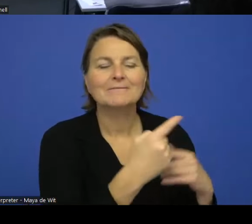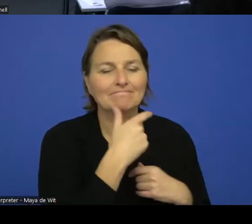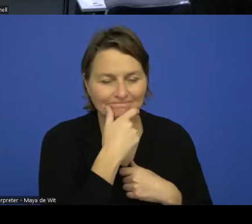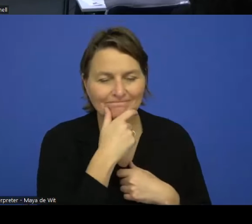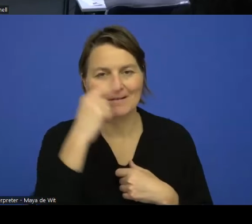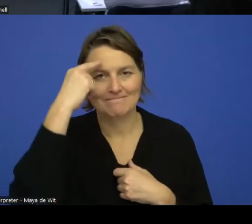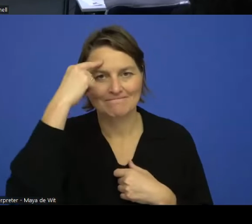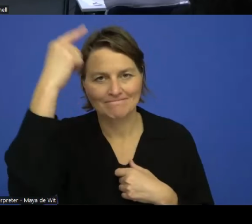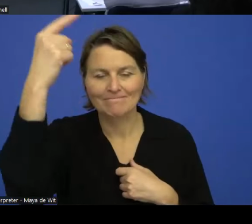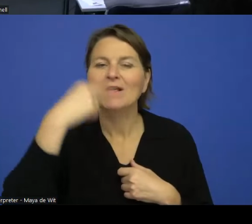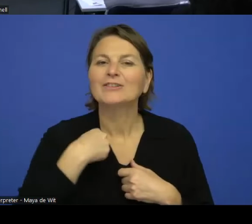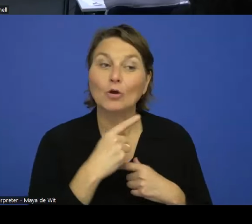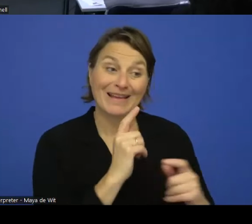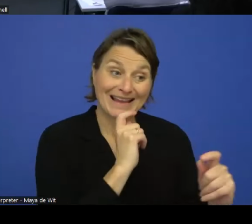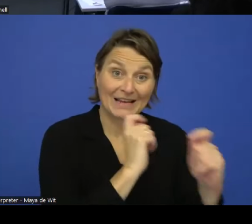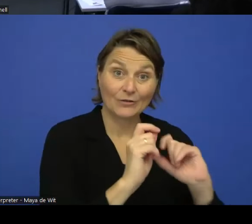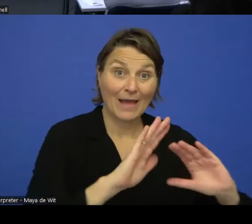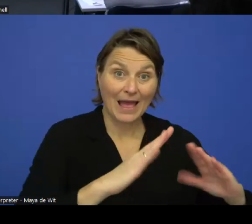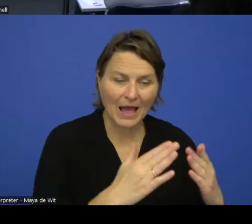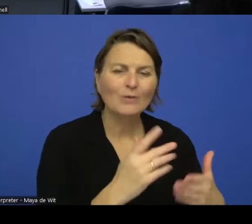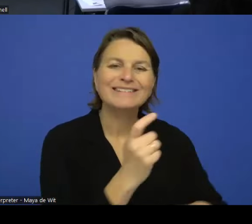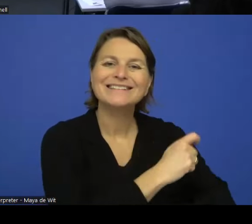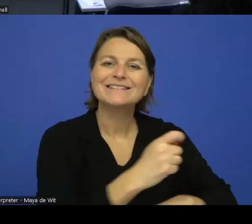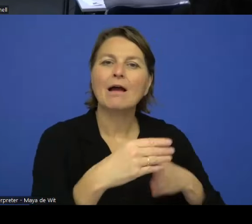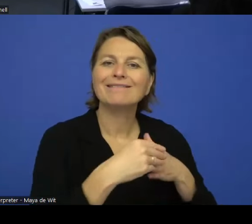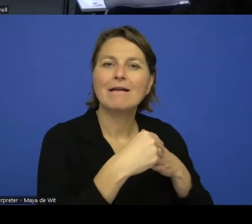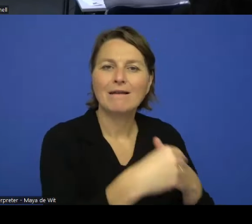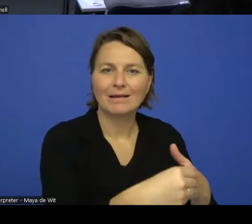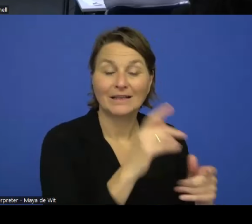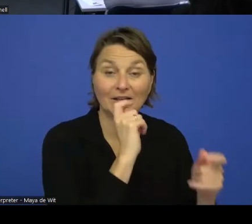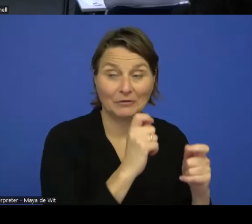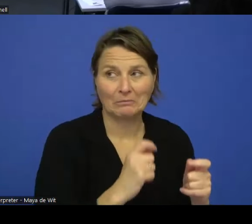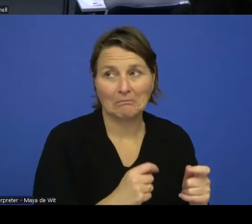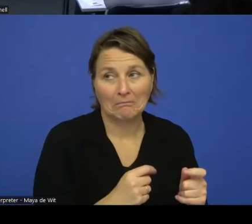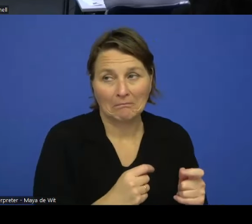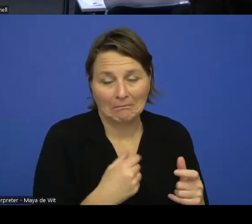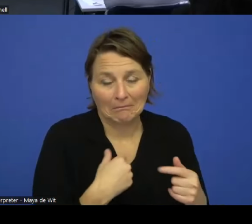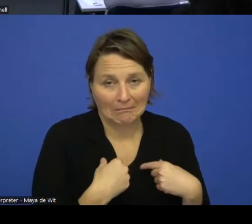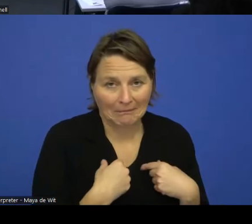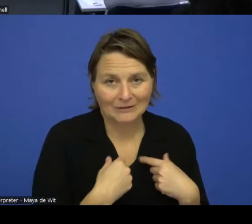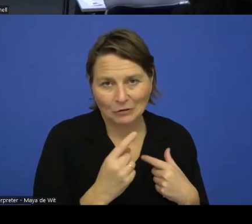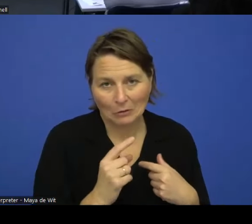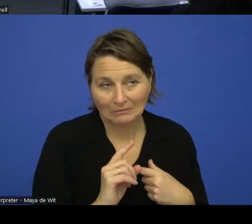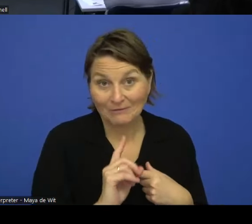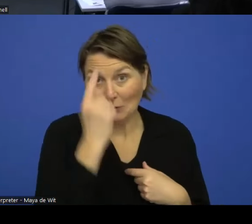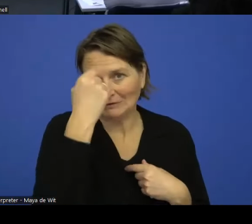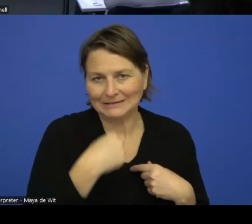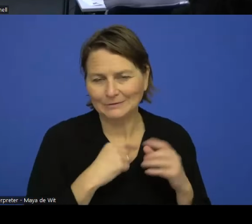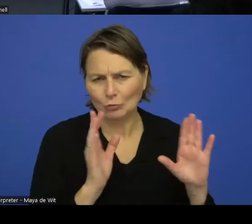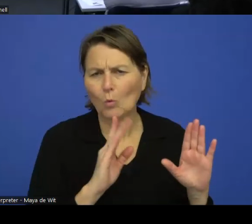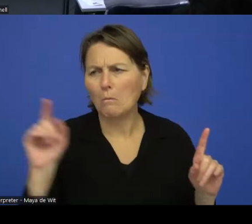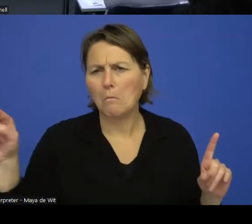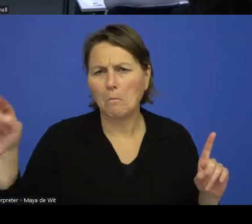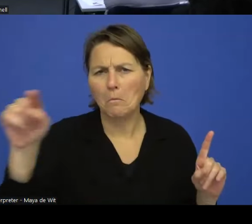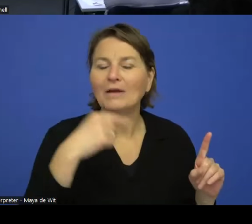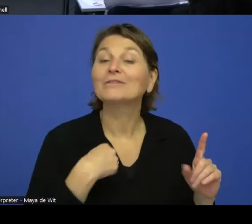design-led interview, which probably has a different name in other fields. I'm pretty sure we're not the very first people to try it. But the idea was you would actually get kids to come